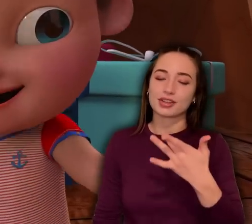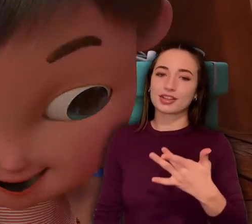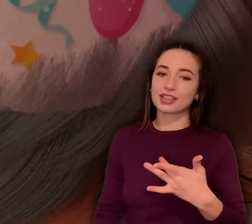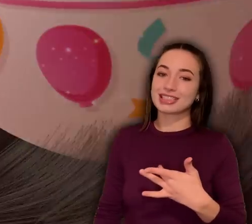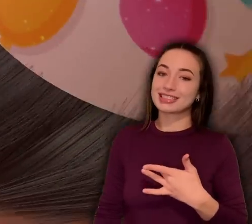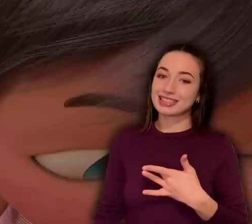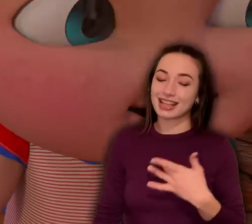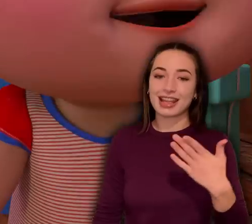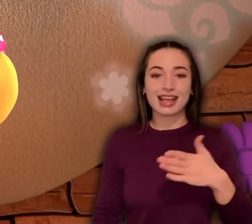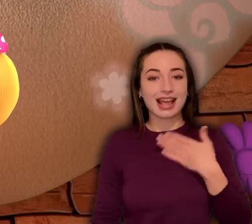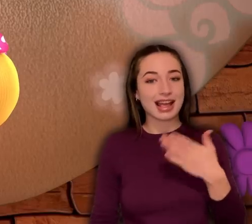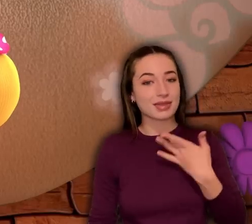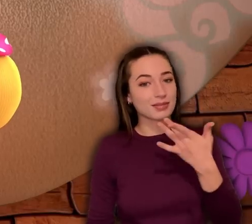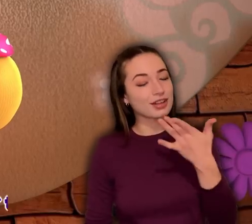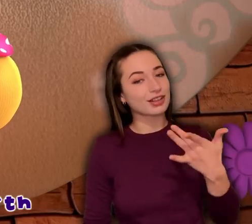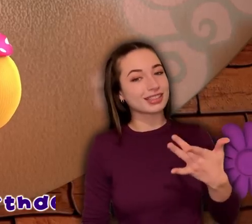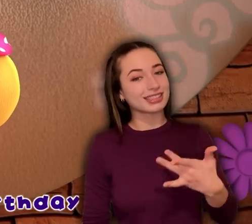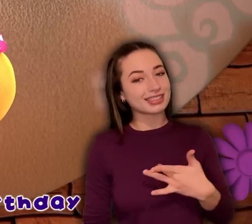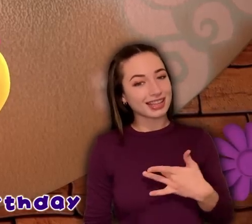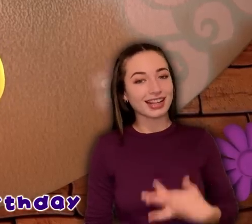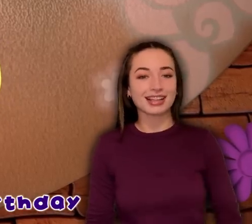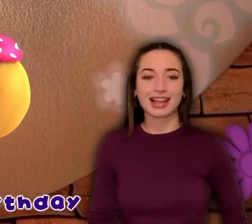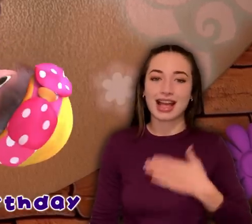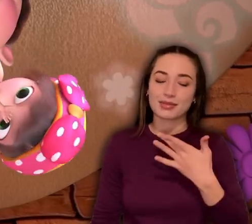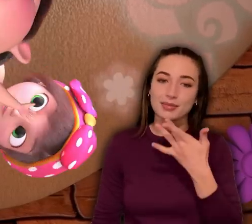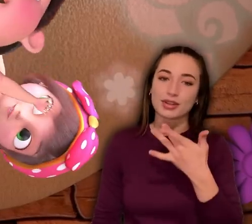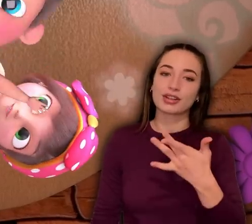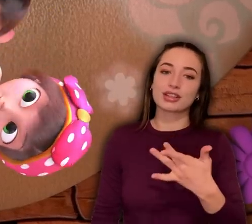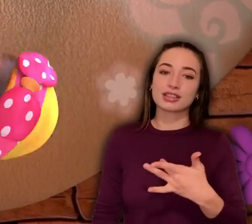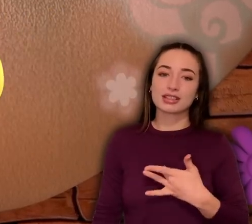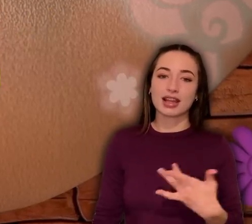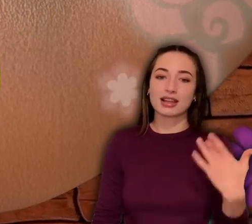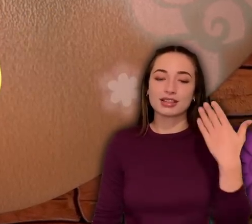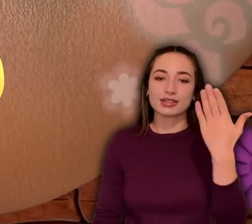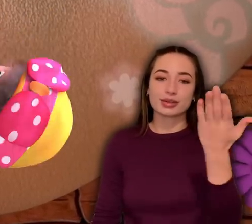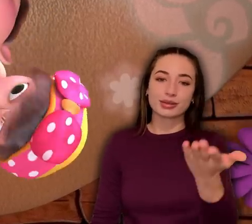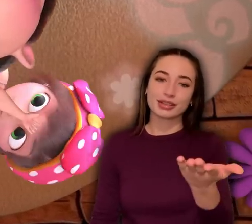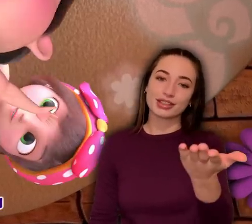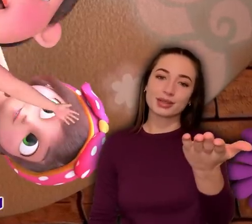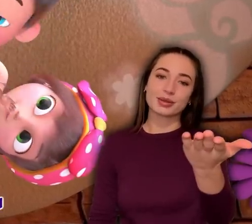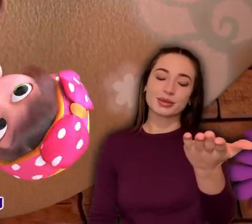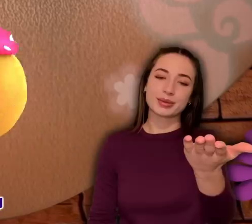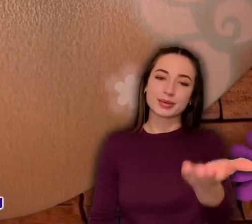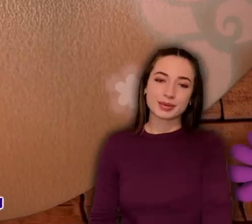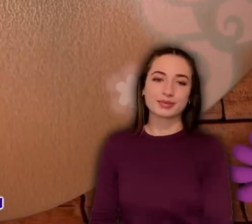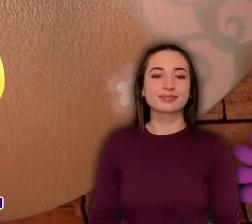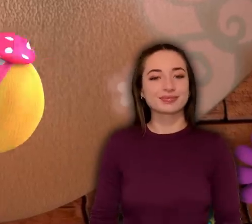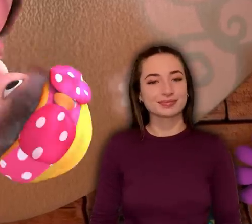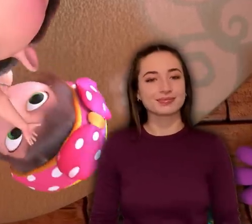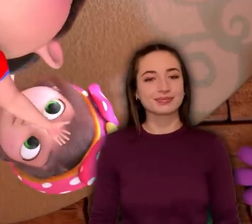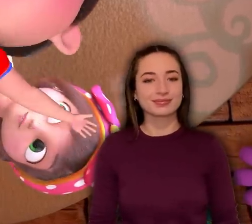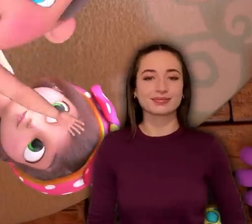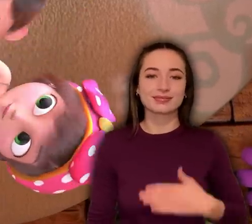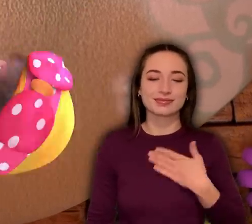happy birthday happy birthday happy birthday to you